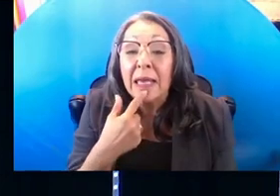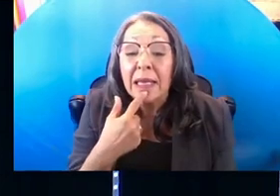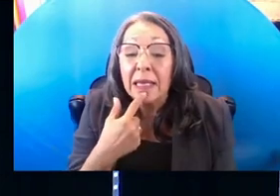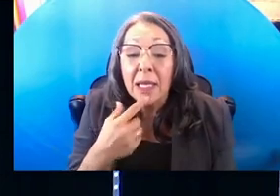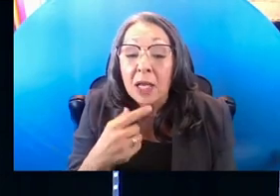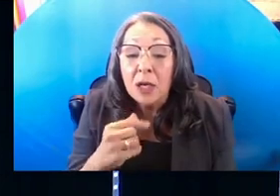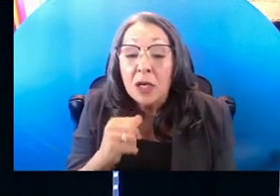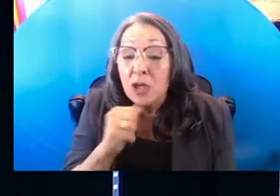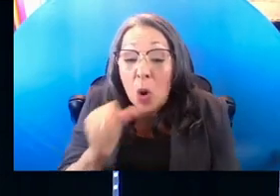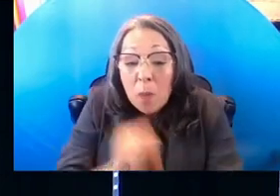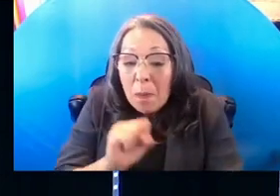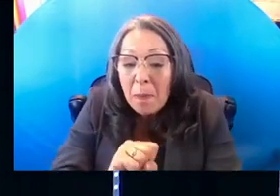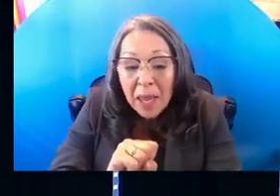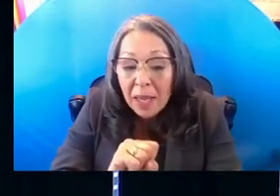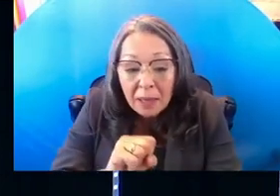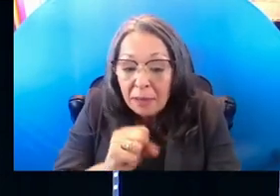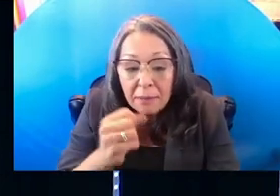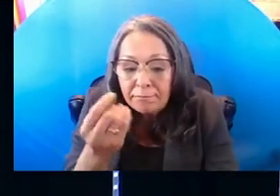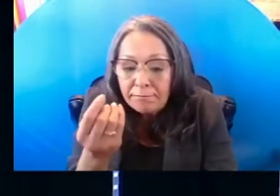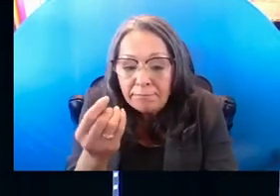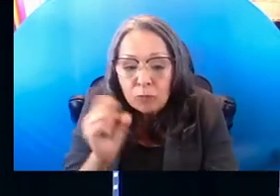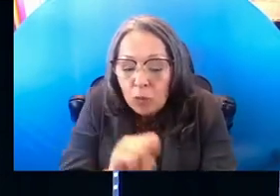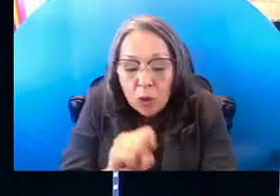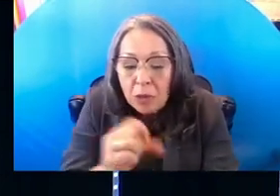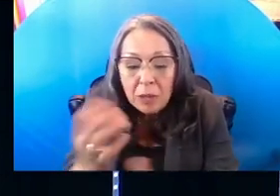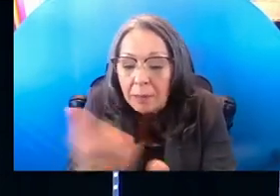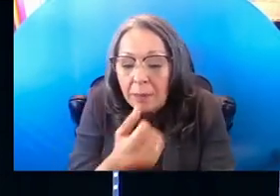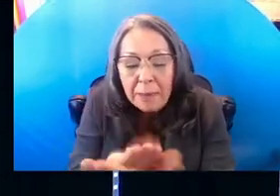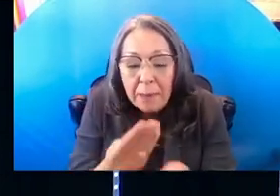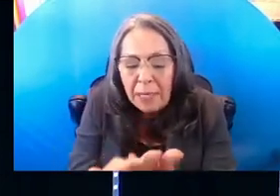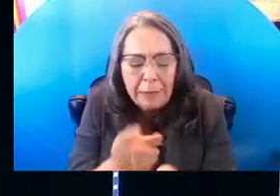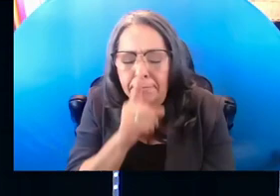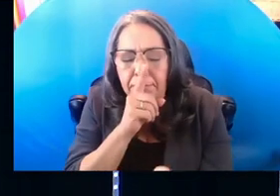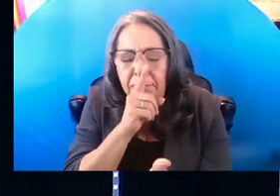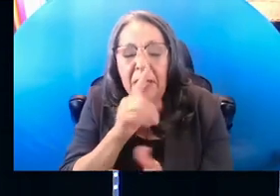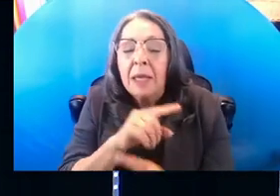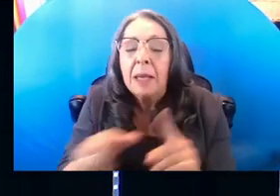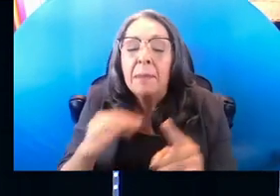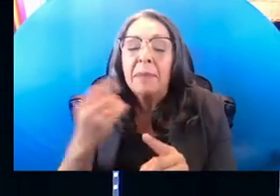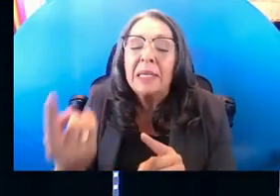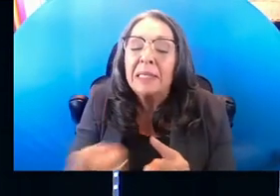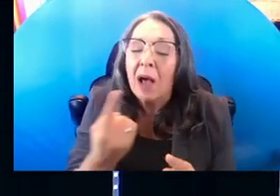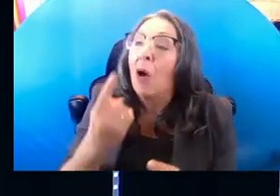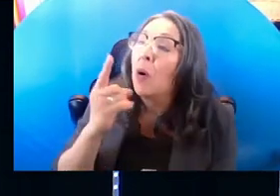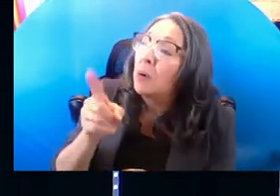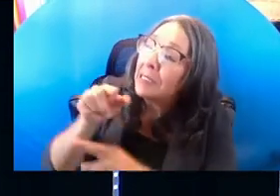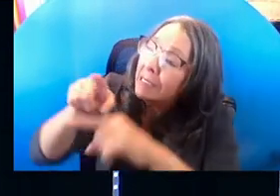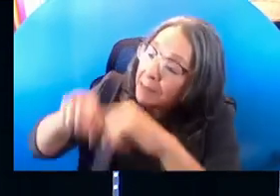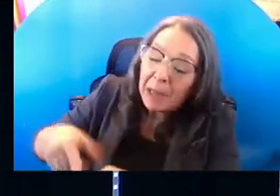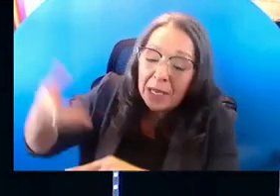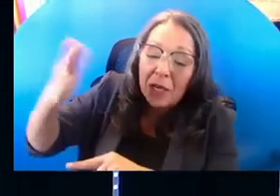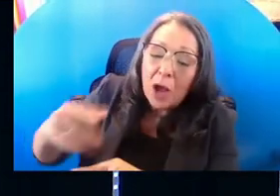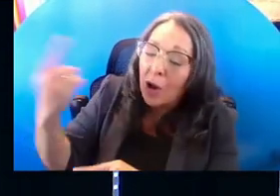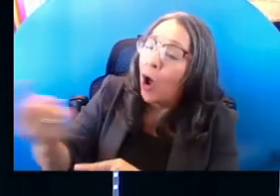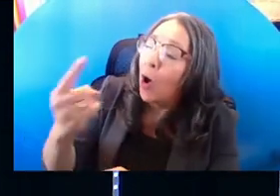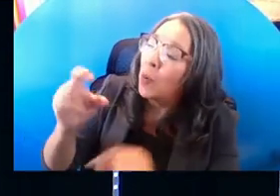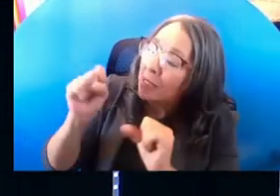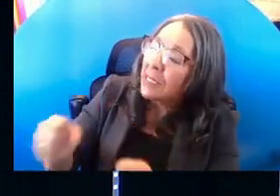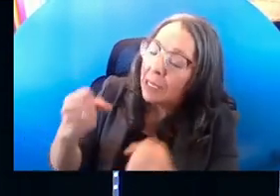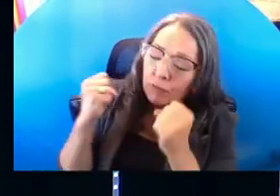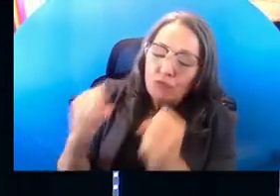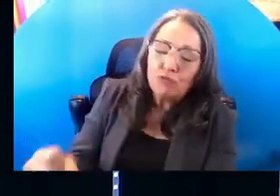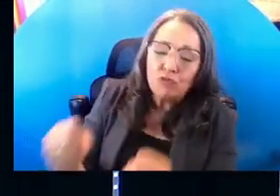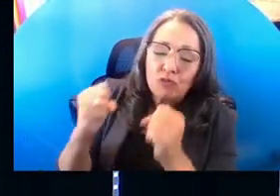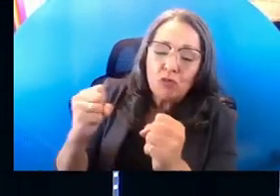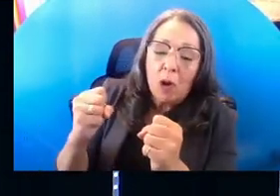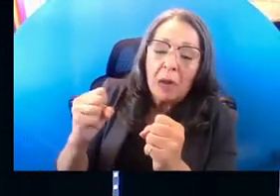alone because he will never fail you. He will always be a foundation that you can stand on, that is firm, that is strong, that'll